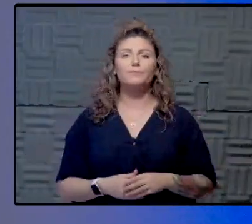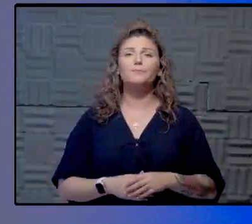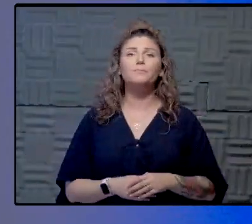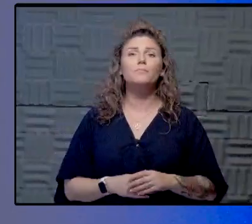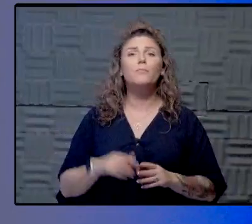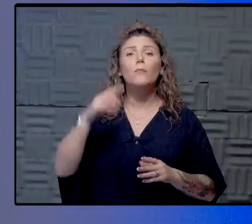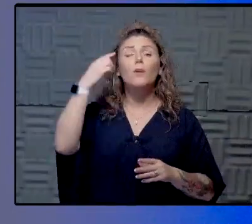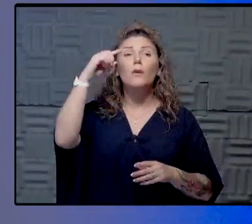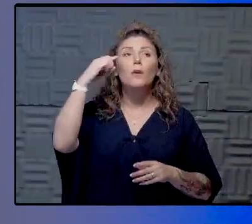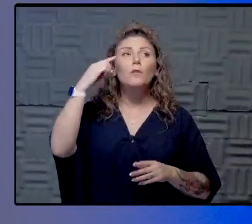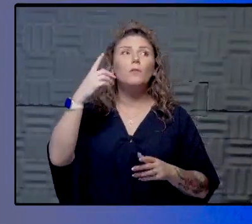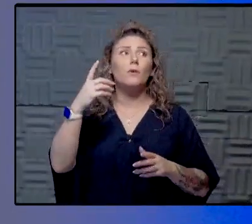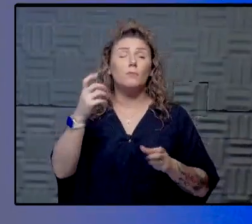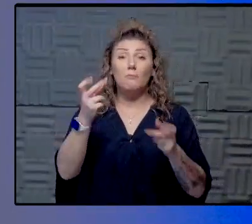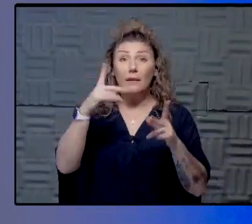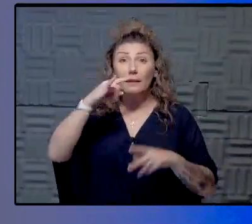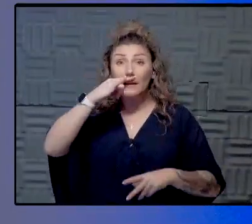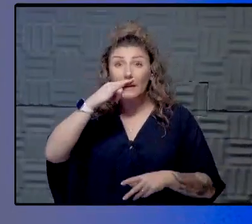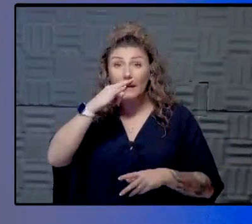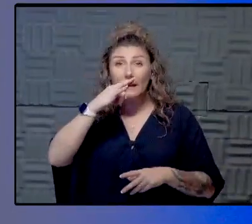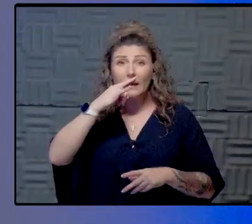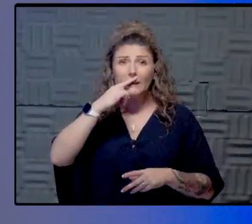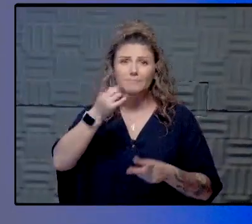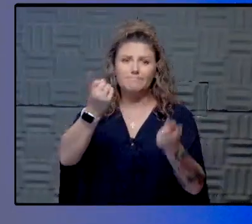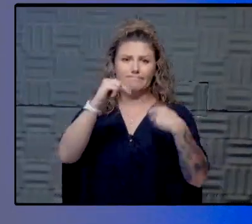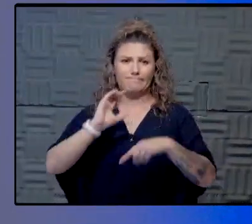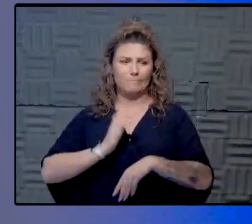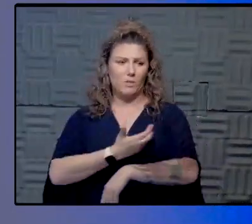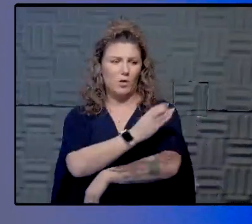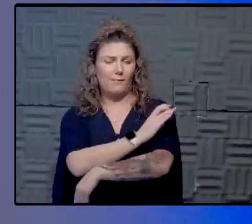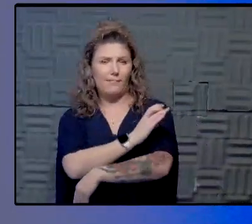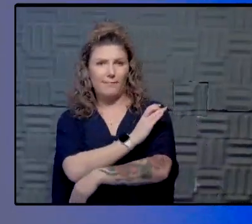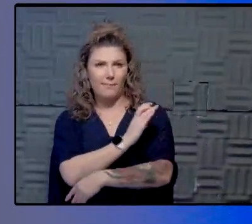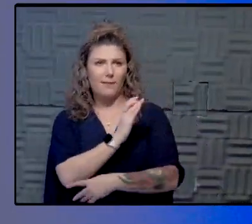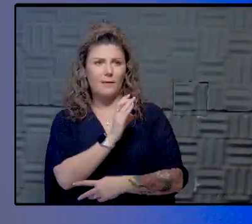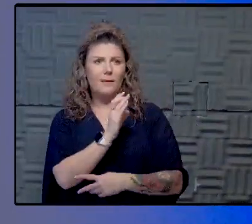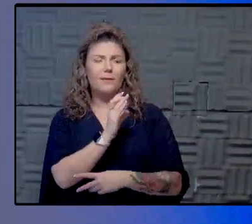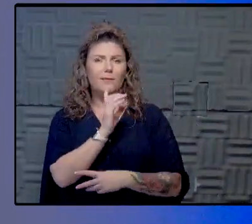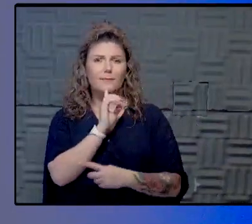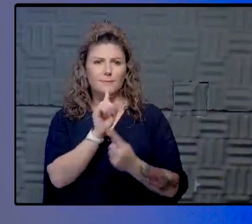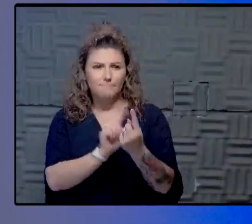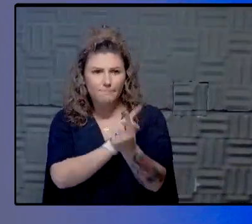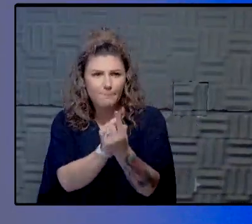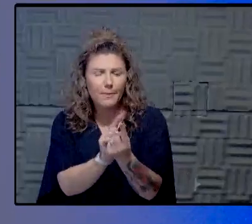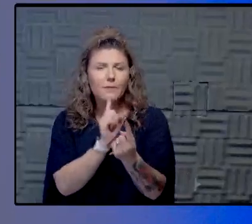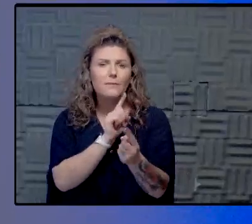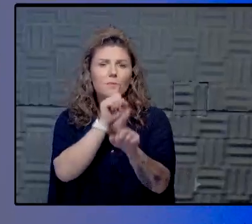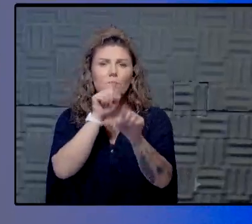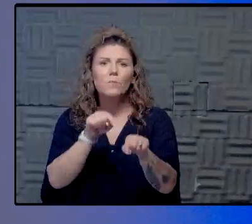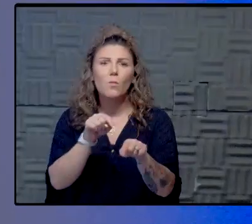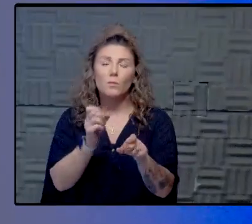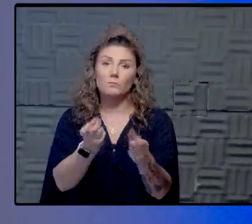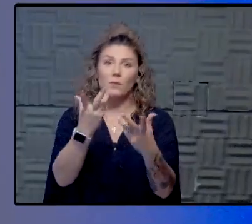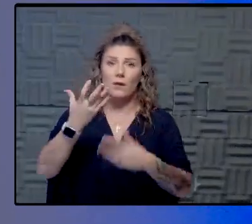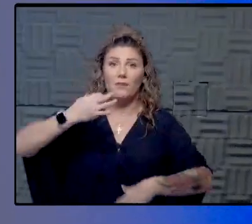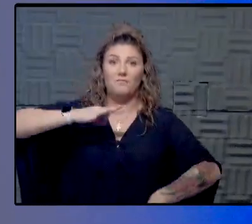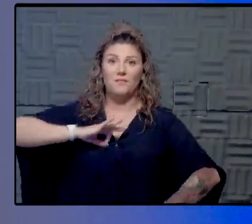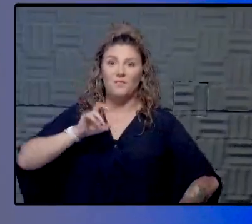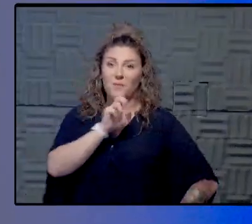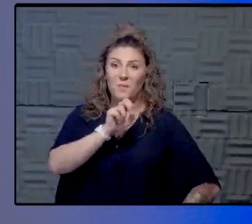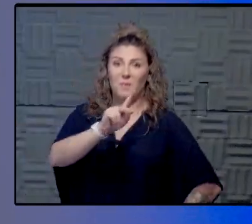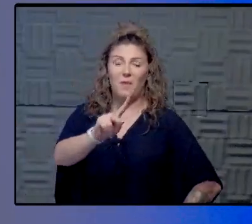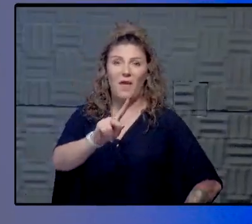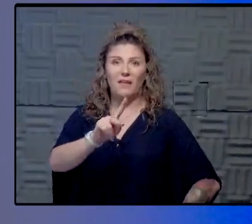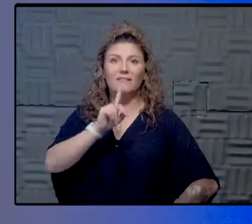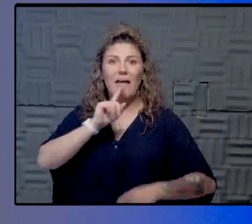But for a number of kids that we see in our clinics, they have reported a lot of benefit to getting back into